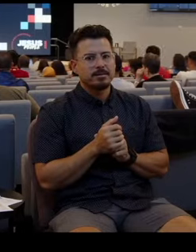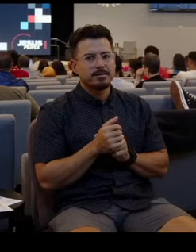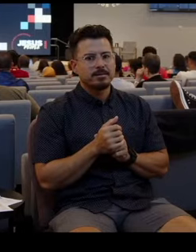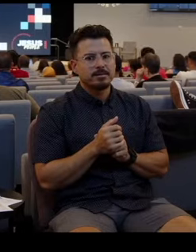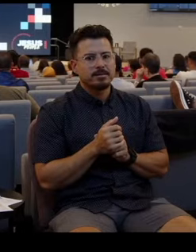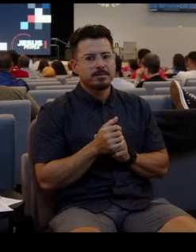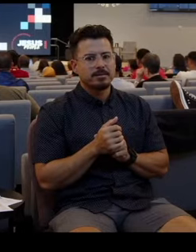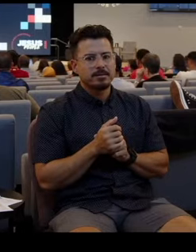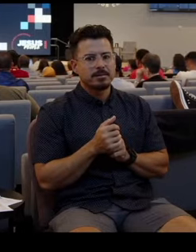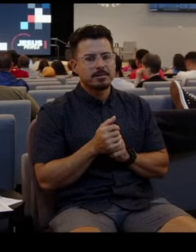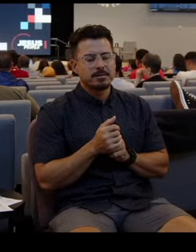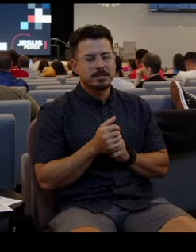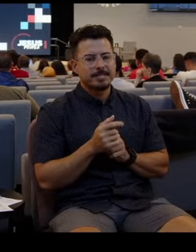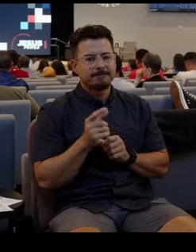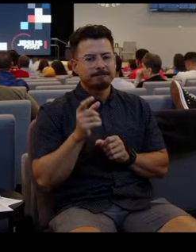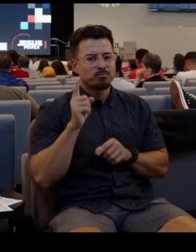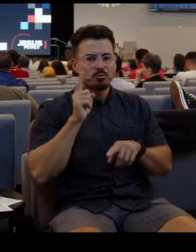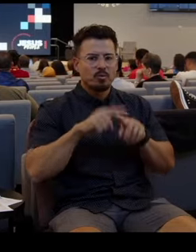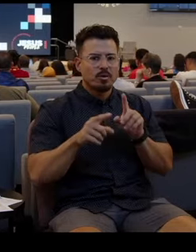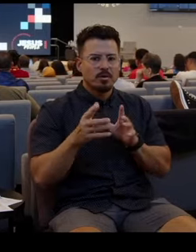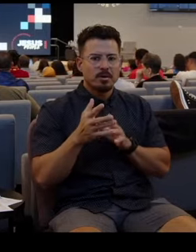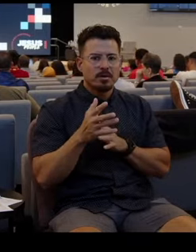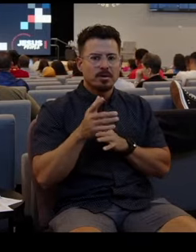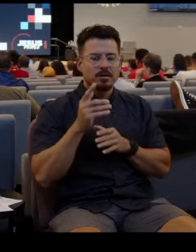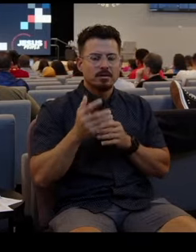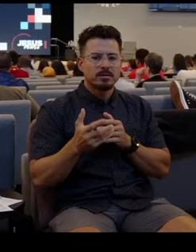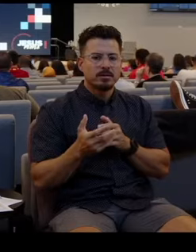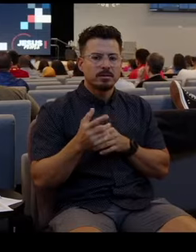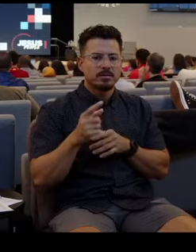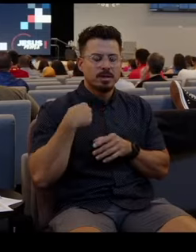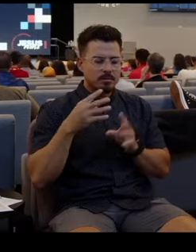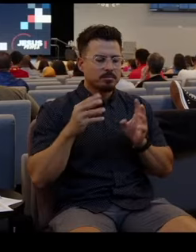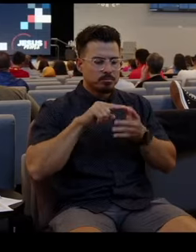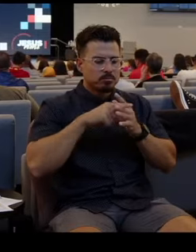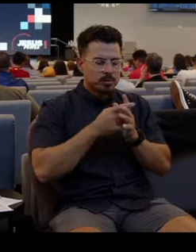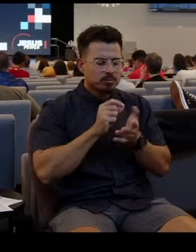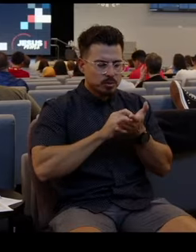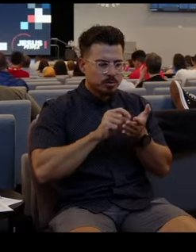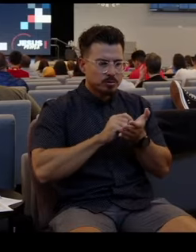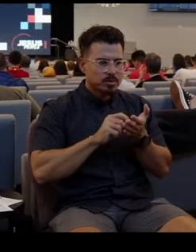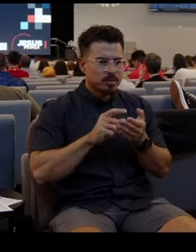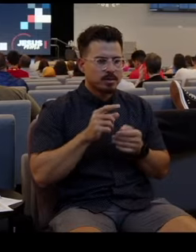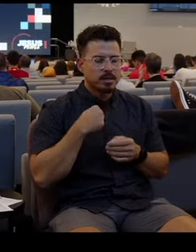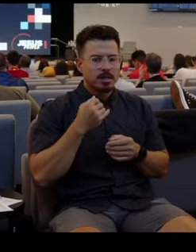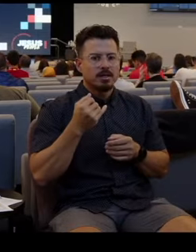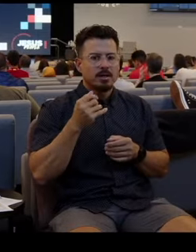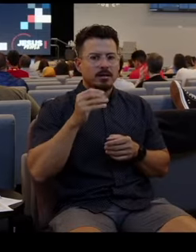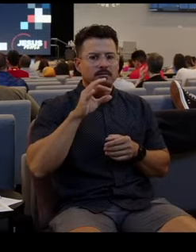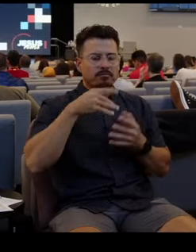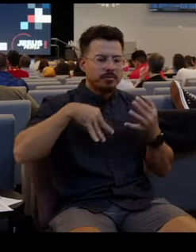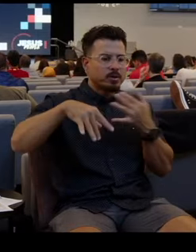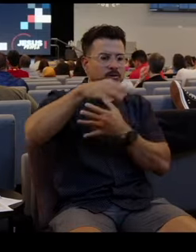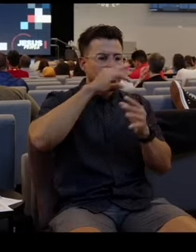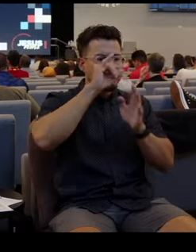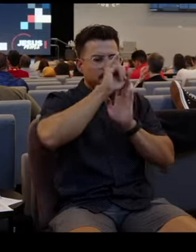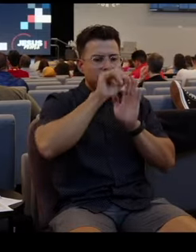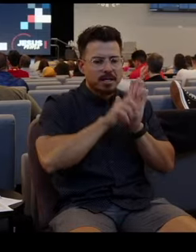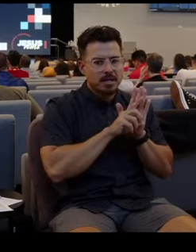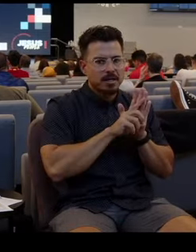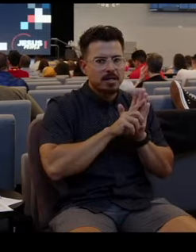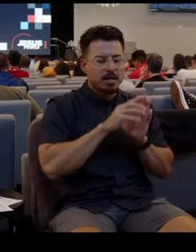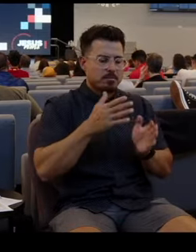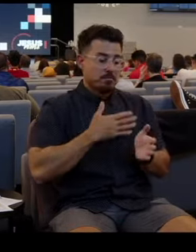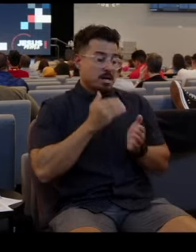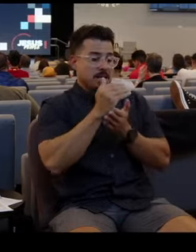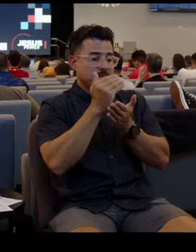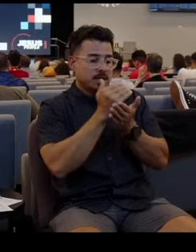any more letters. You know, I put together while I was here a fellowship identity list. It's my list. There might